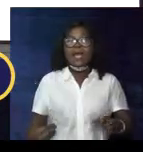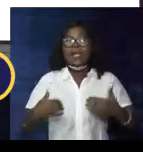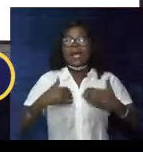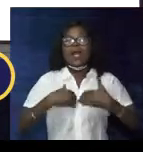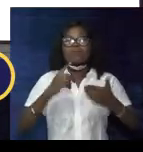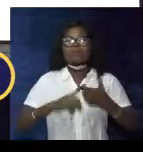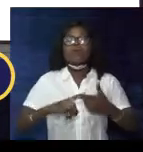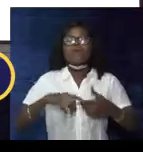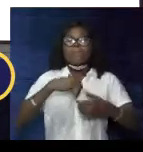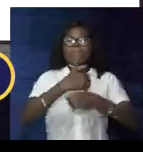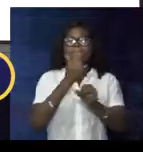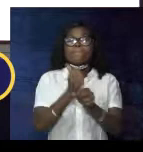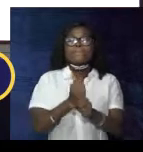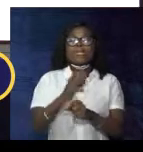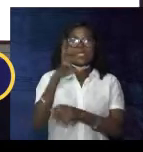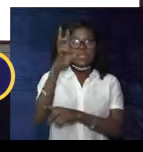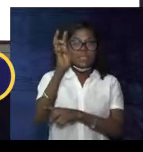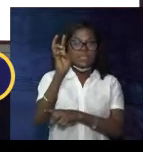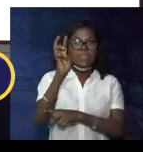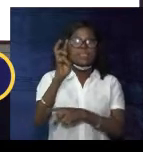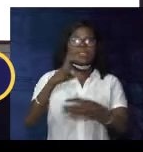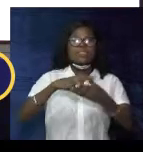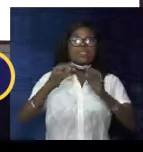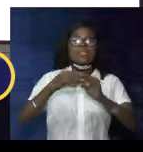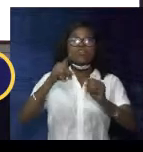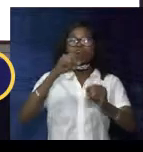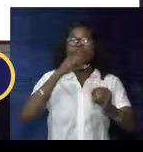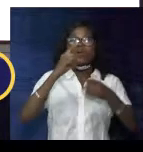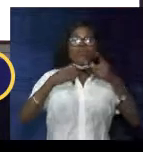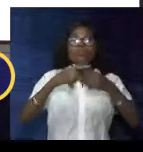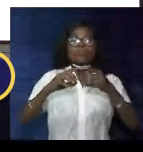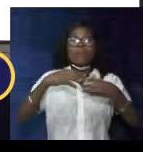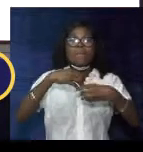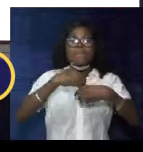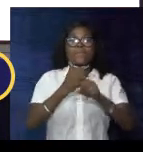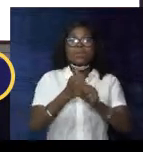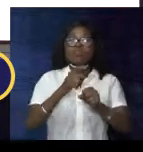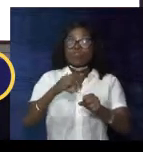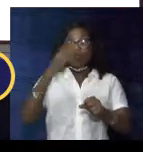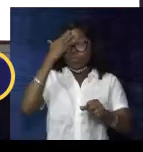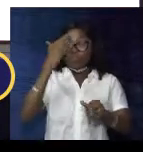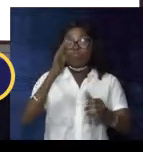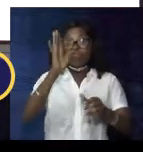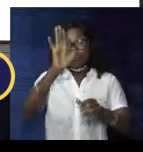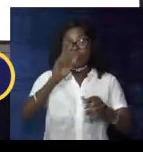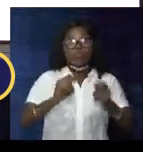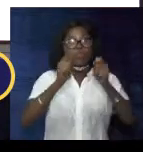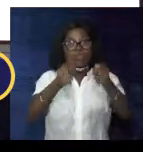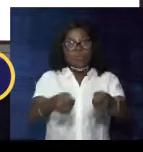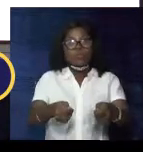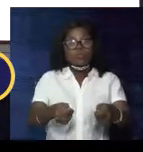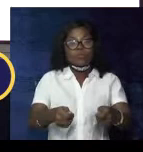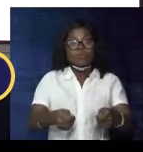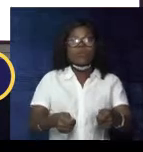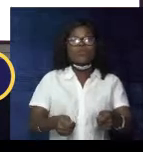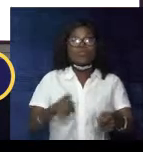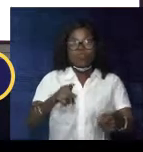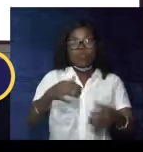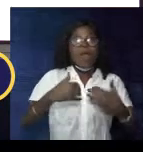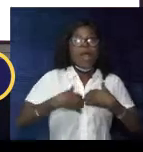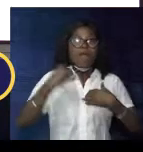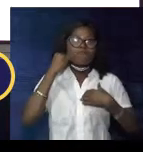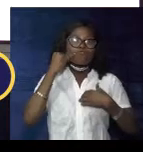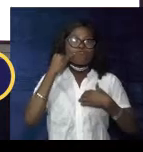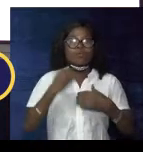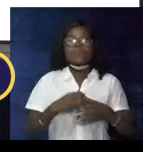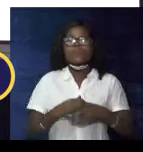6 sentences in all. You know what is at stake if you do your homework. Yes, good life